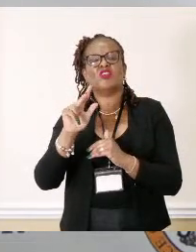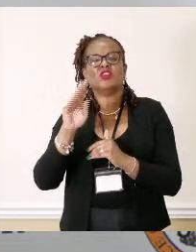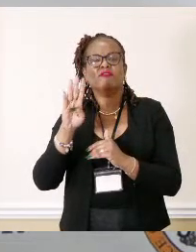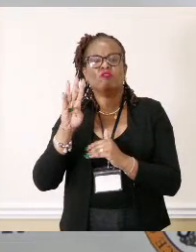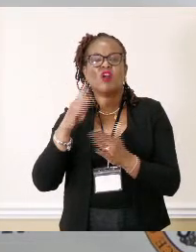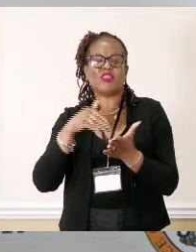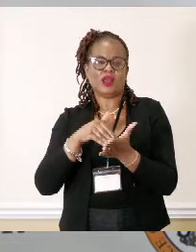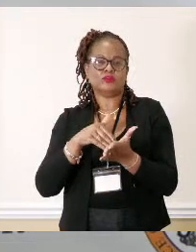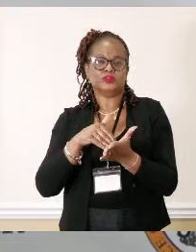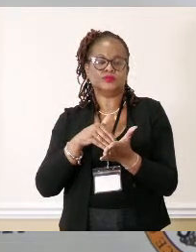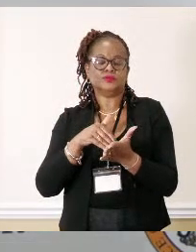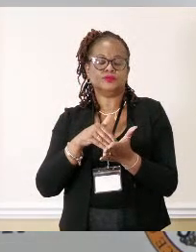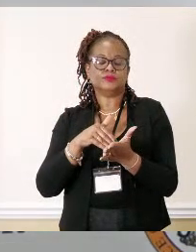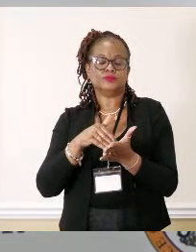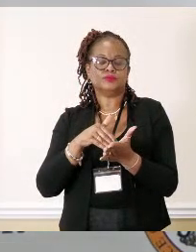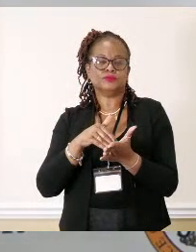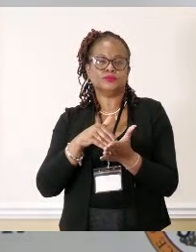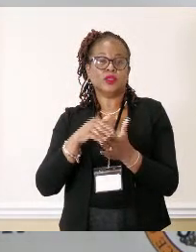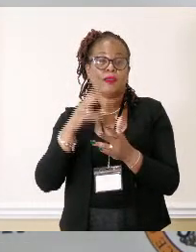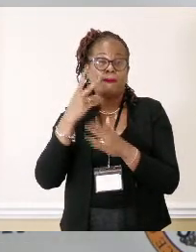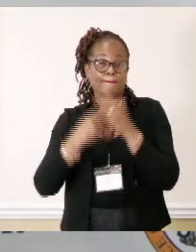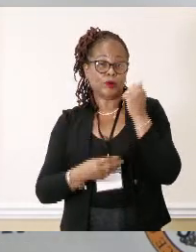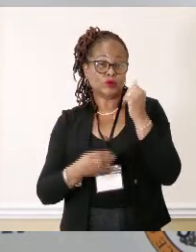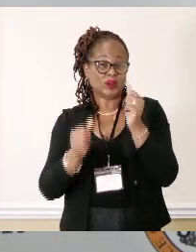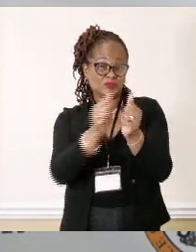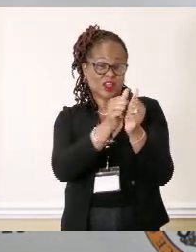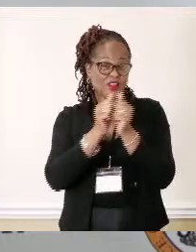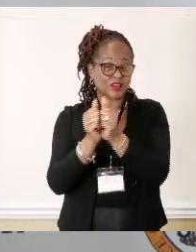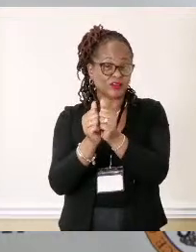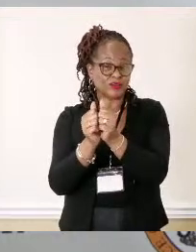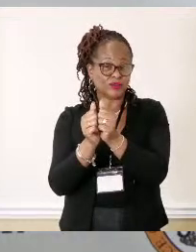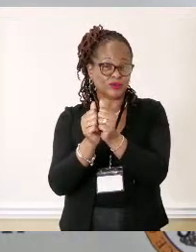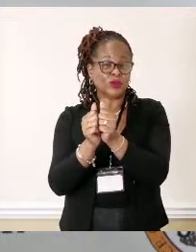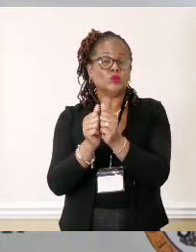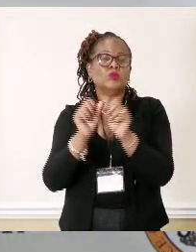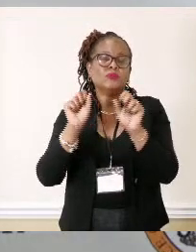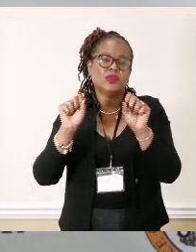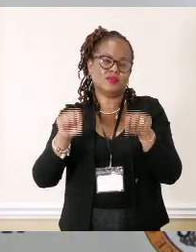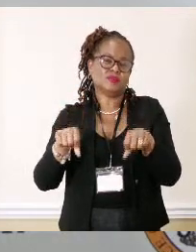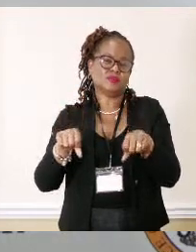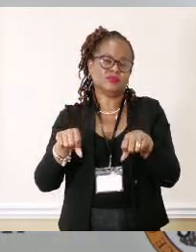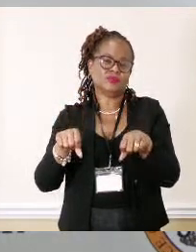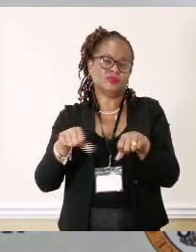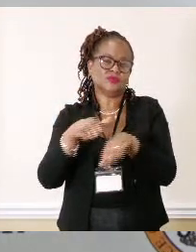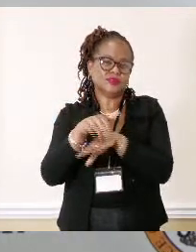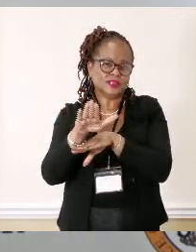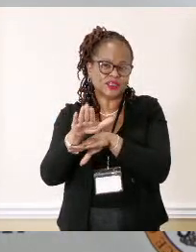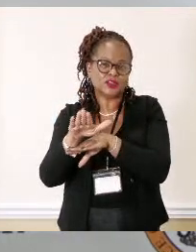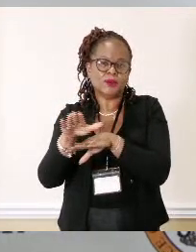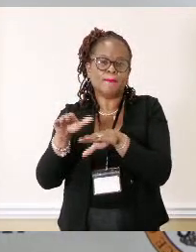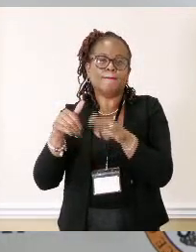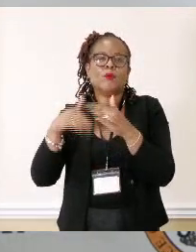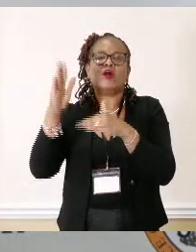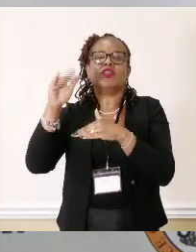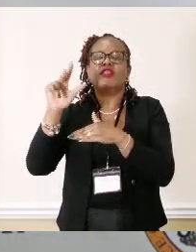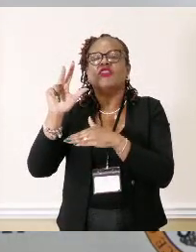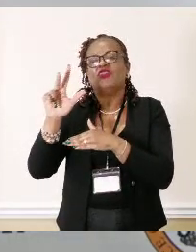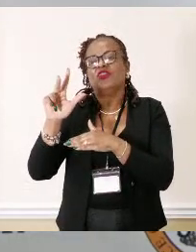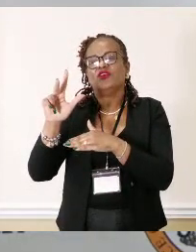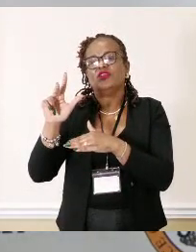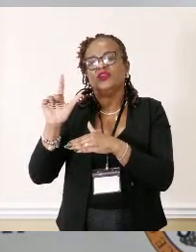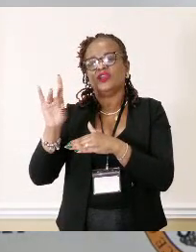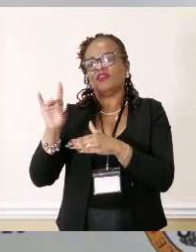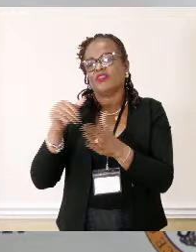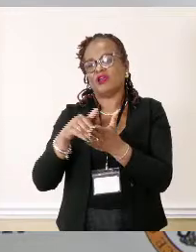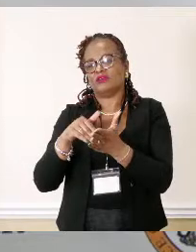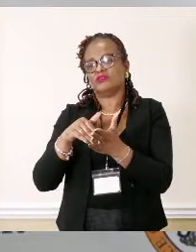34,000. If both come together, we'll be able to extend to more than 30,000 persons